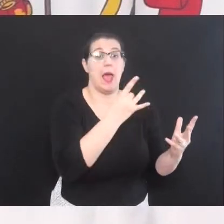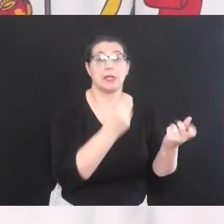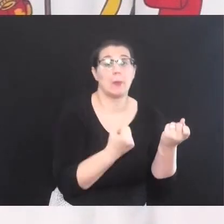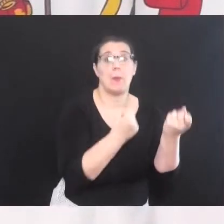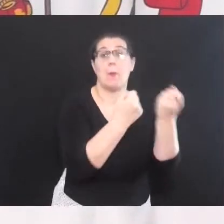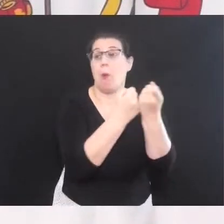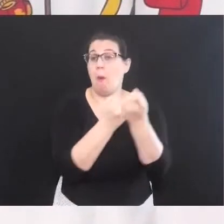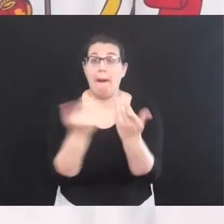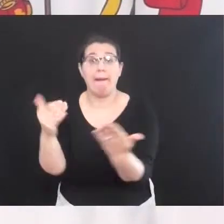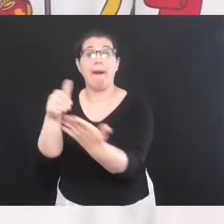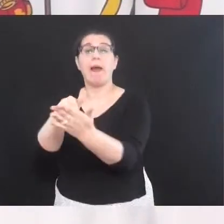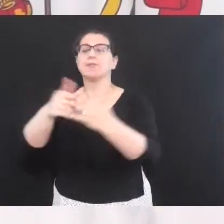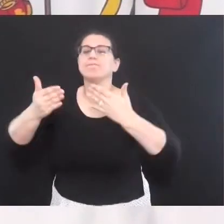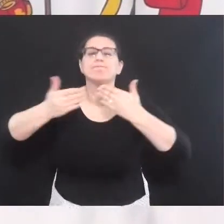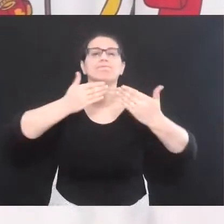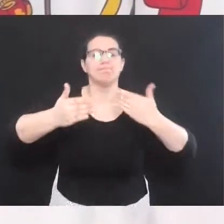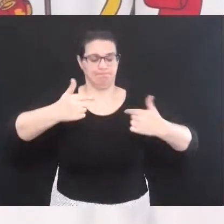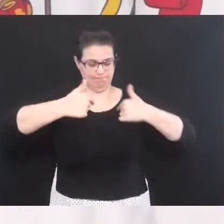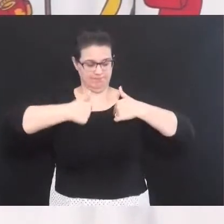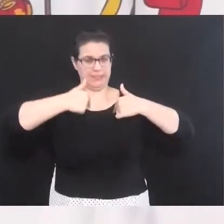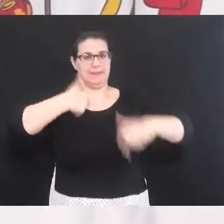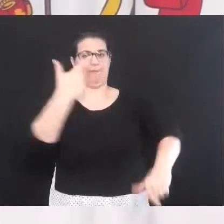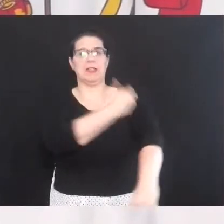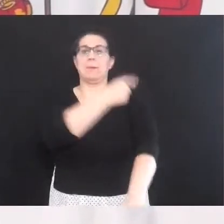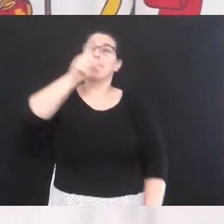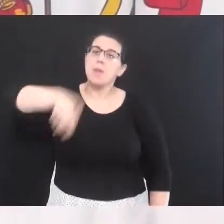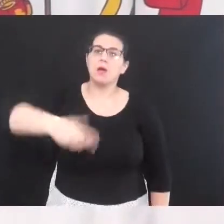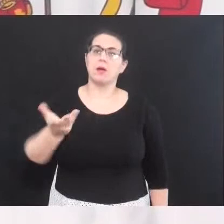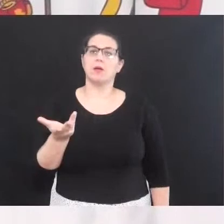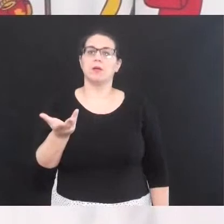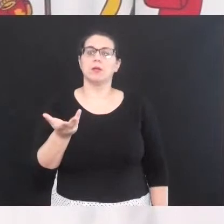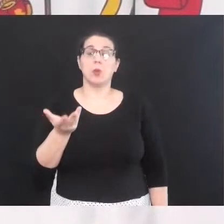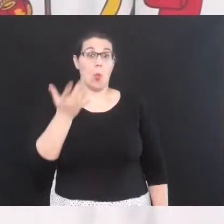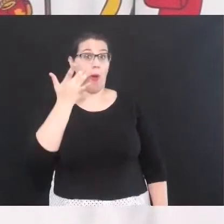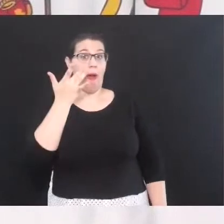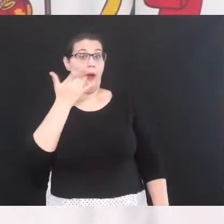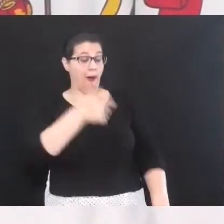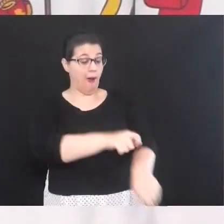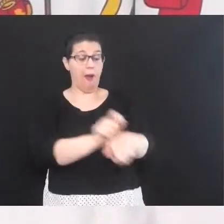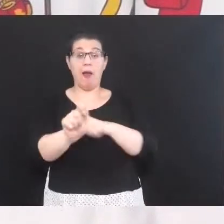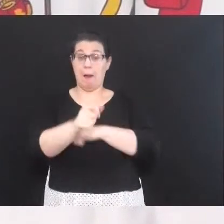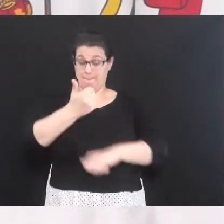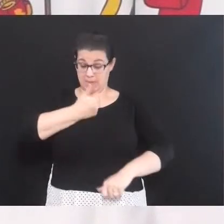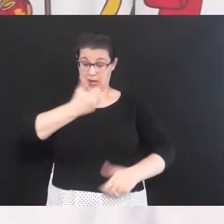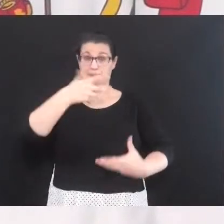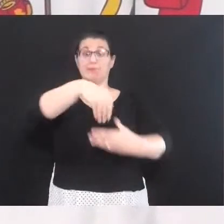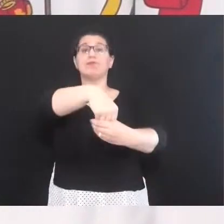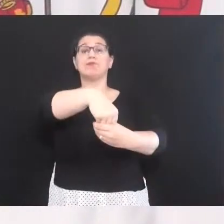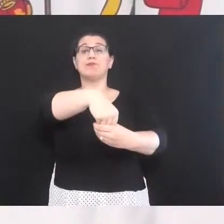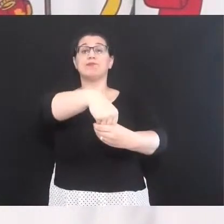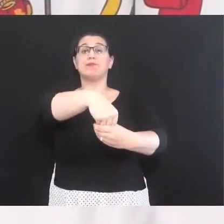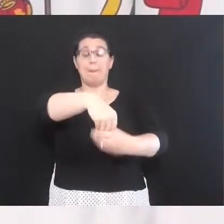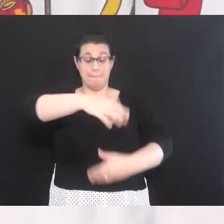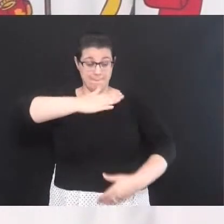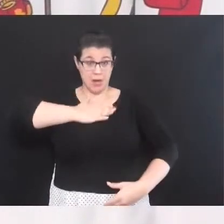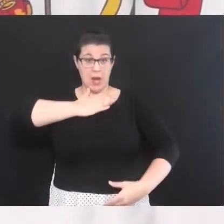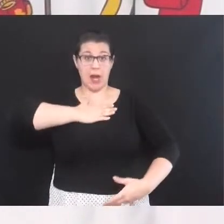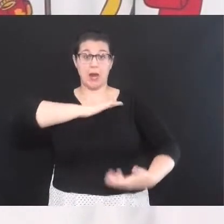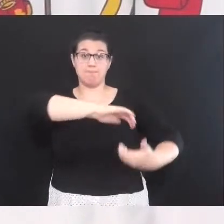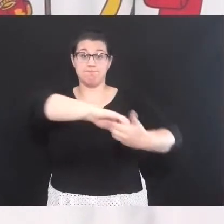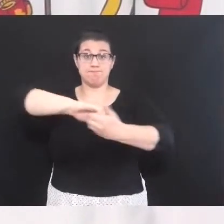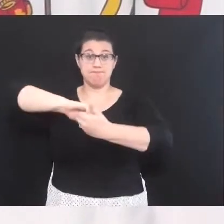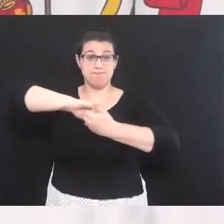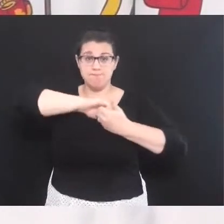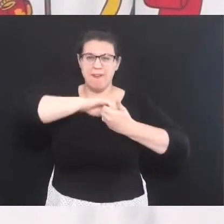or not, I got to get myself vaccinated because I got to do my part. I got to do my part as an